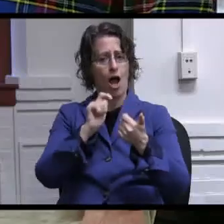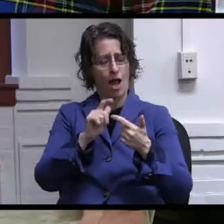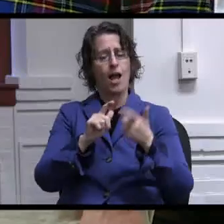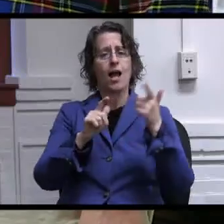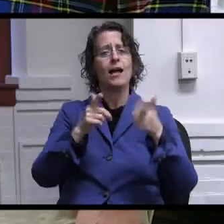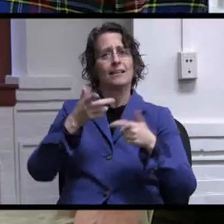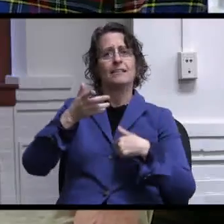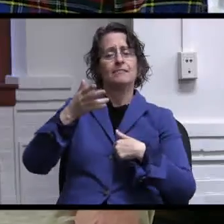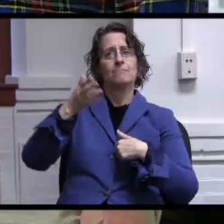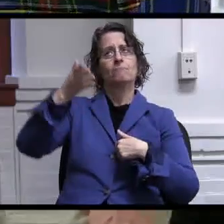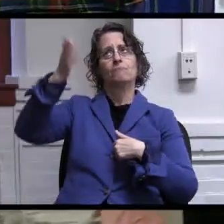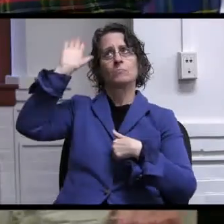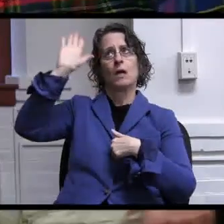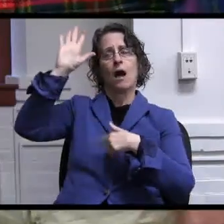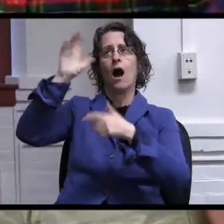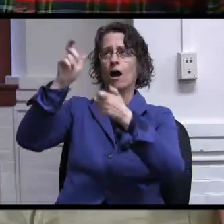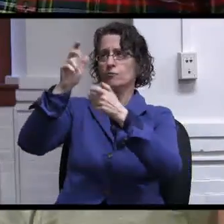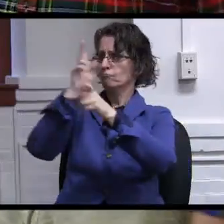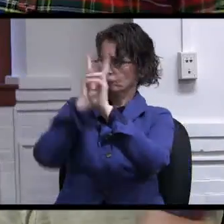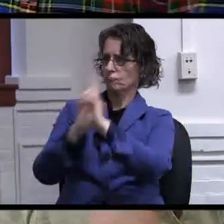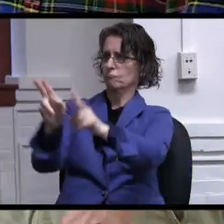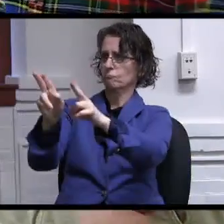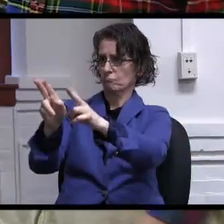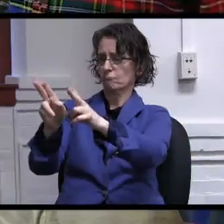me God. Congratulations.